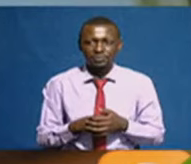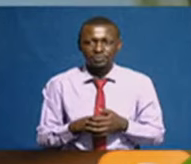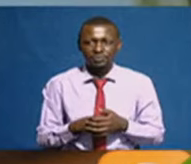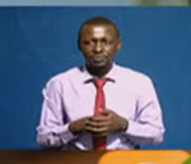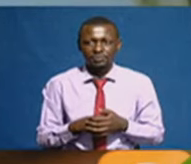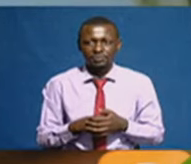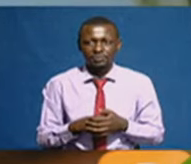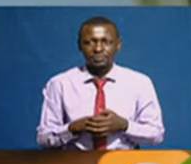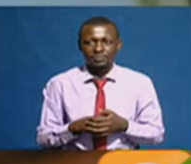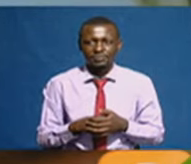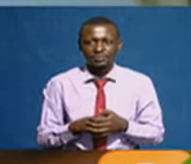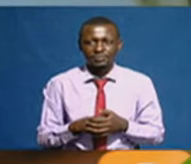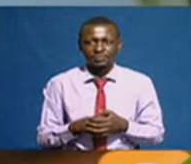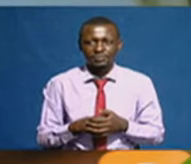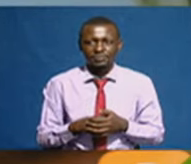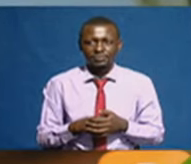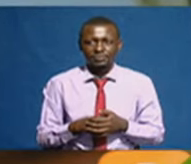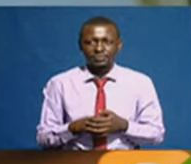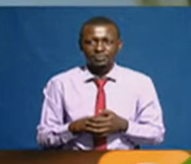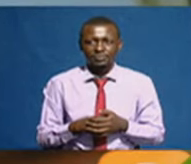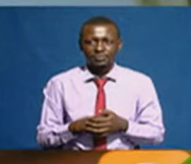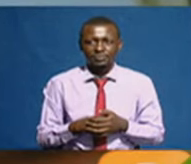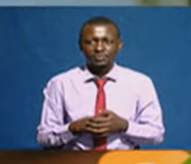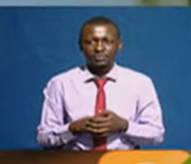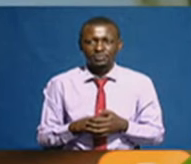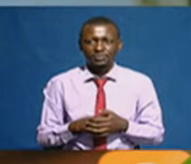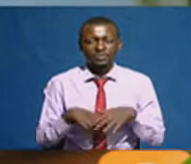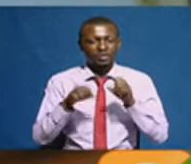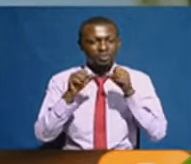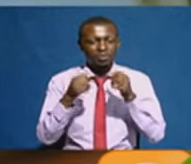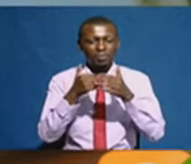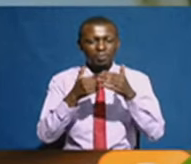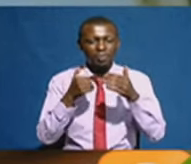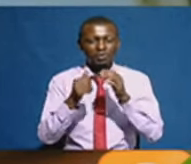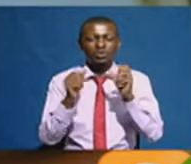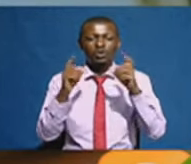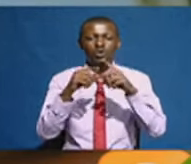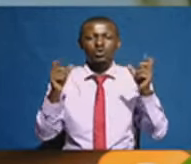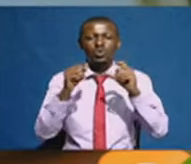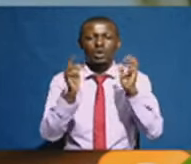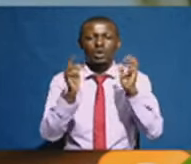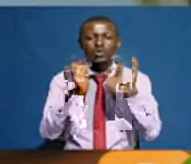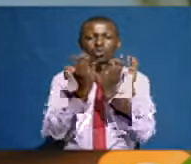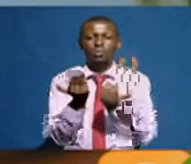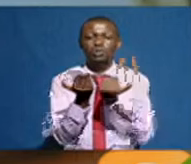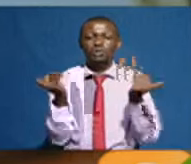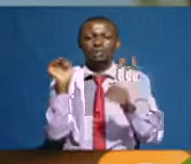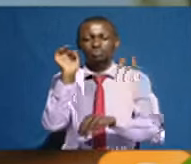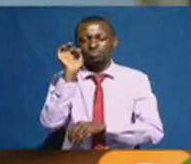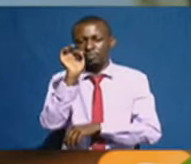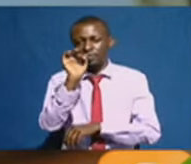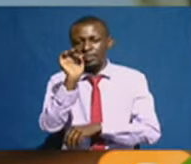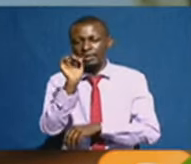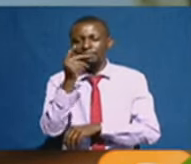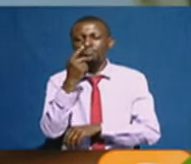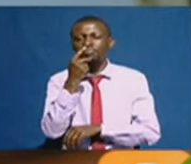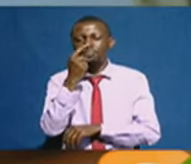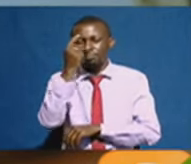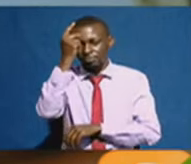public affairs these days. And I think there's a part of the Bible that also talks about when a child asks the parent